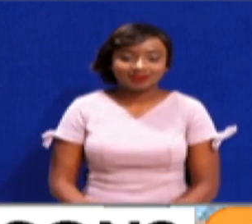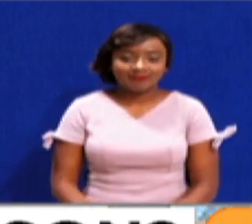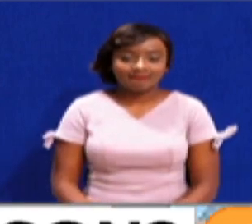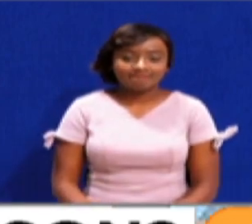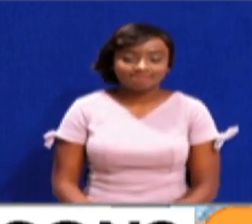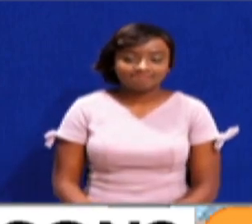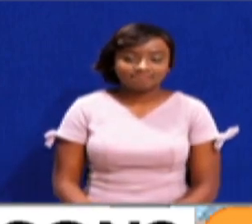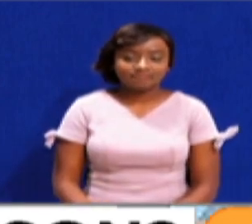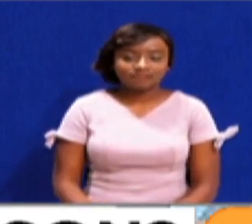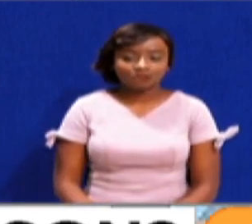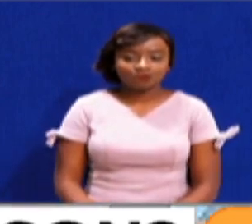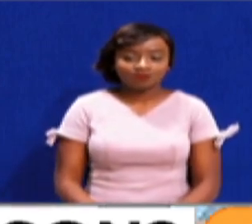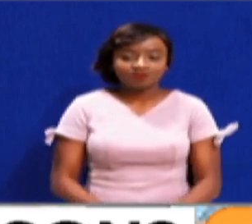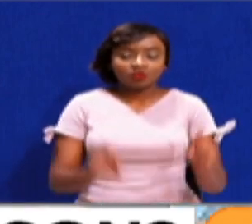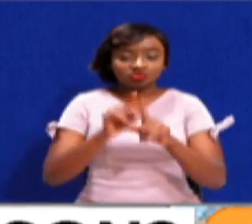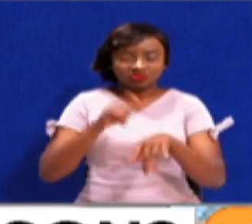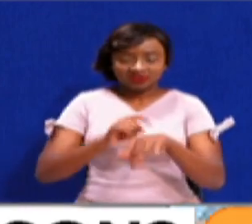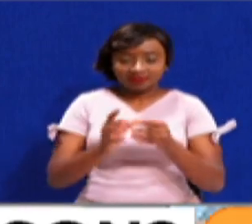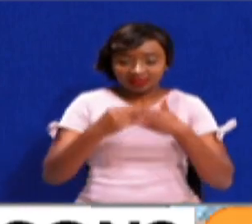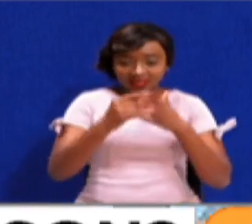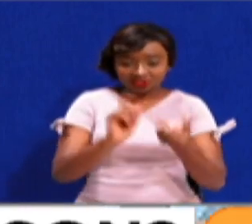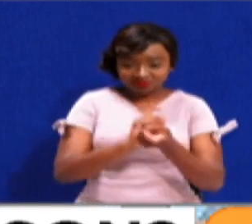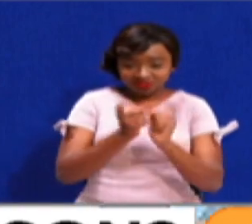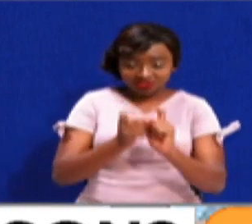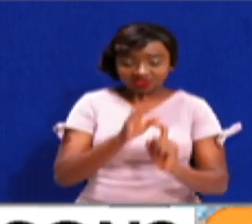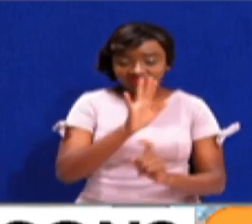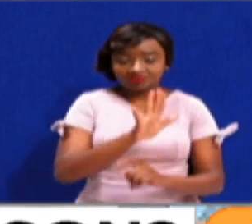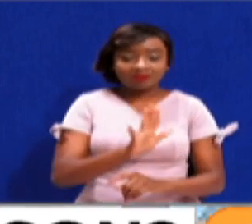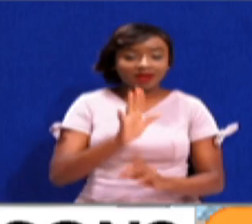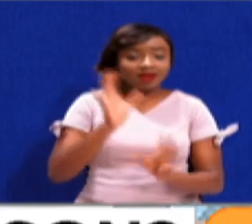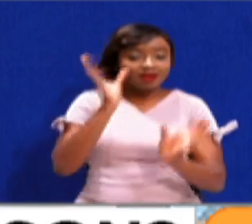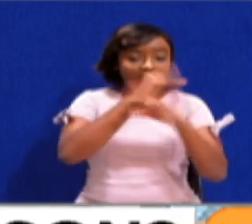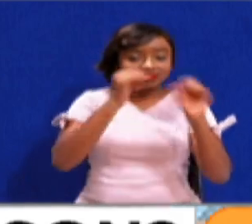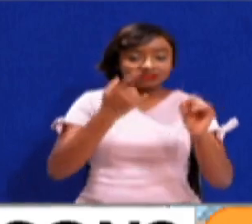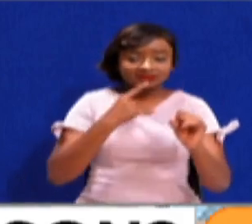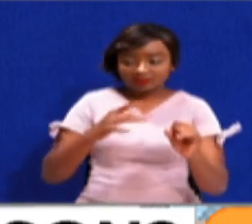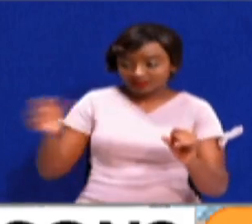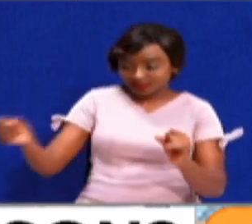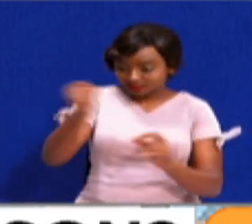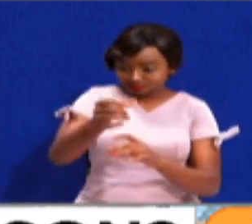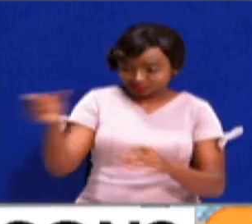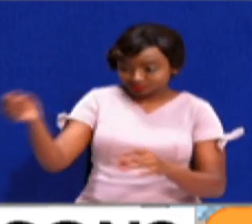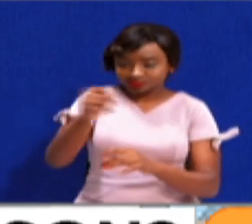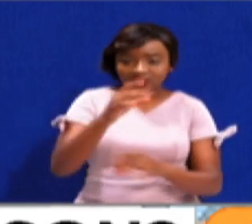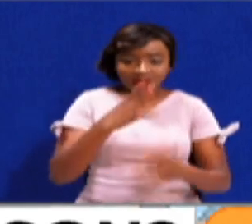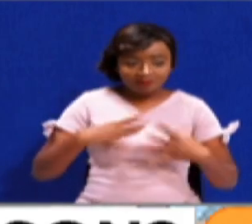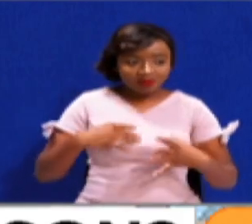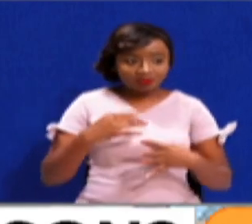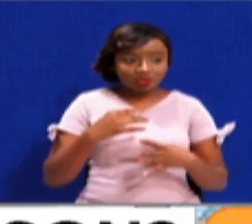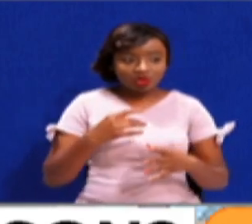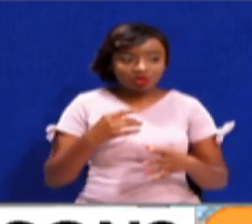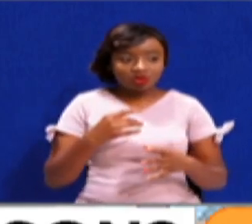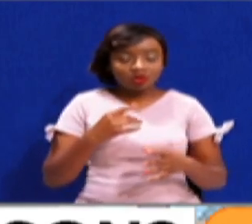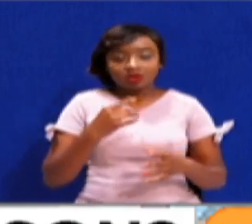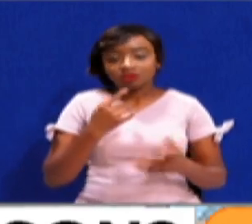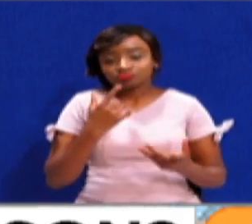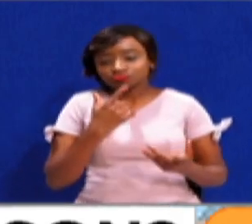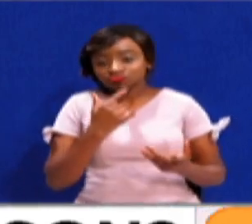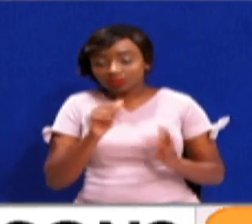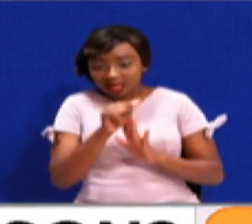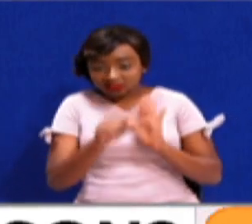leadership changes were happening, the president said that he wanted people who could drive his agenda. So as it is now, is he needs to convince the